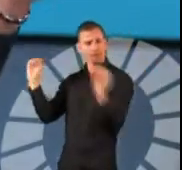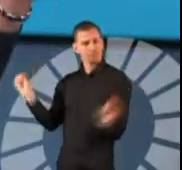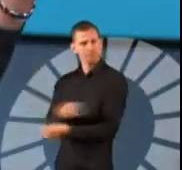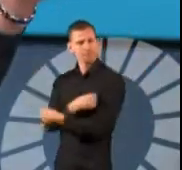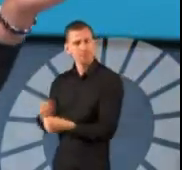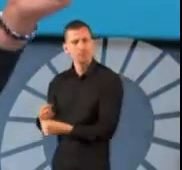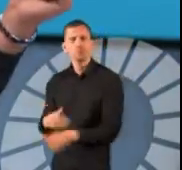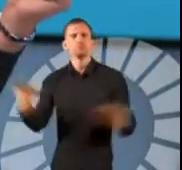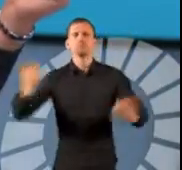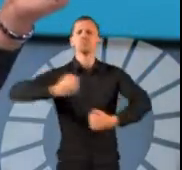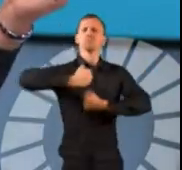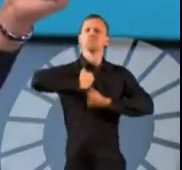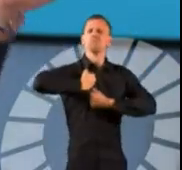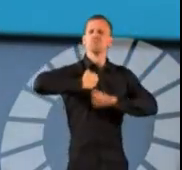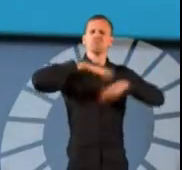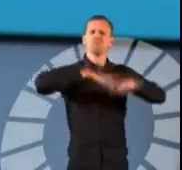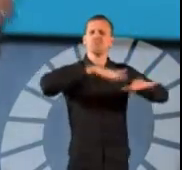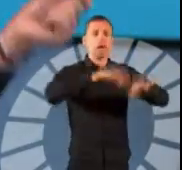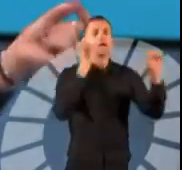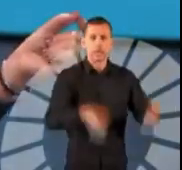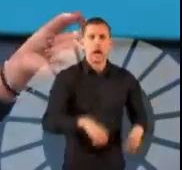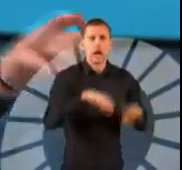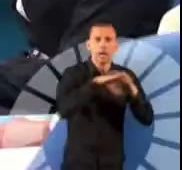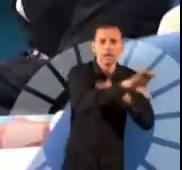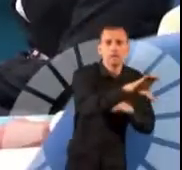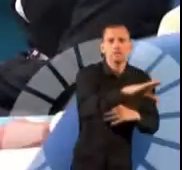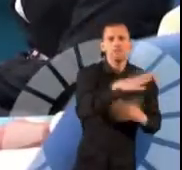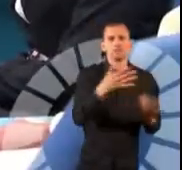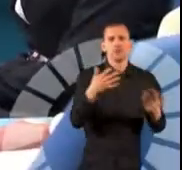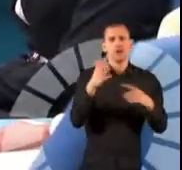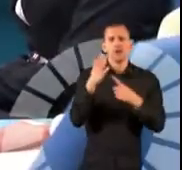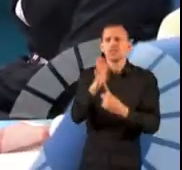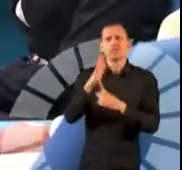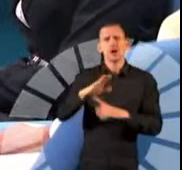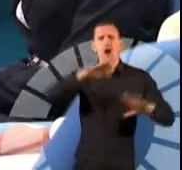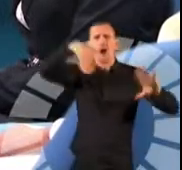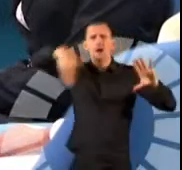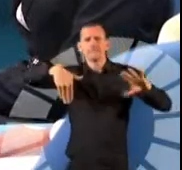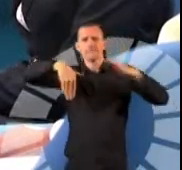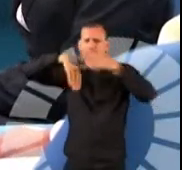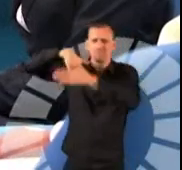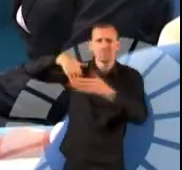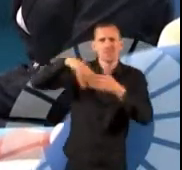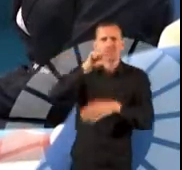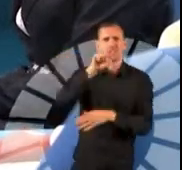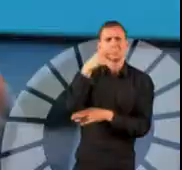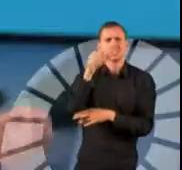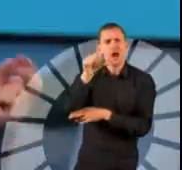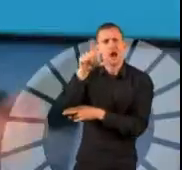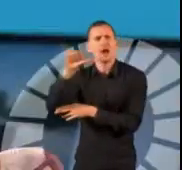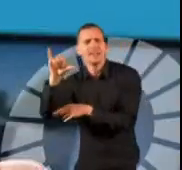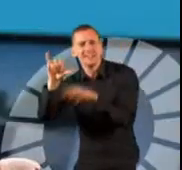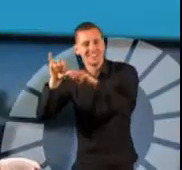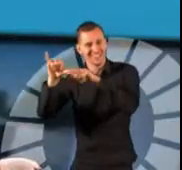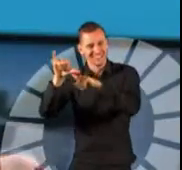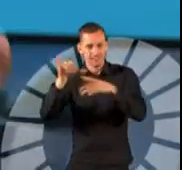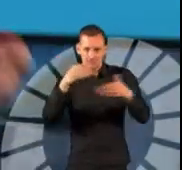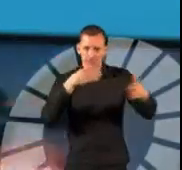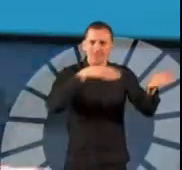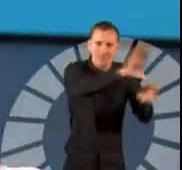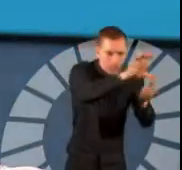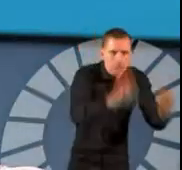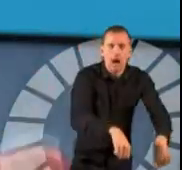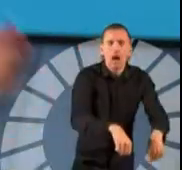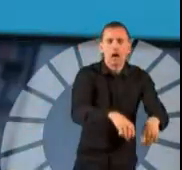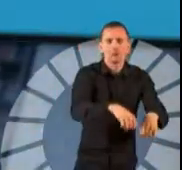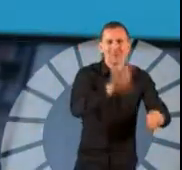20 million girls in the Sahel right now under the age of 18 who have no economic opportunities? So there is money, there